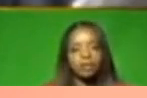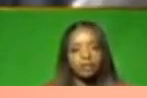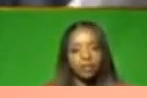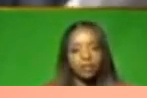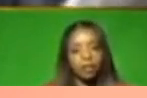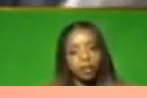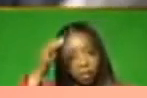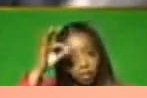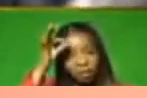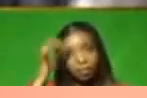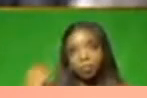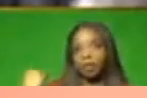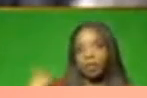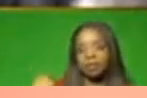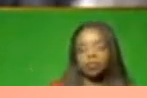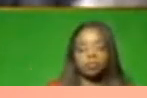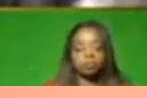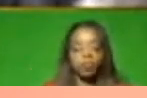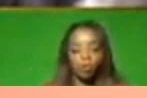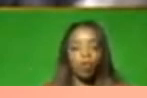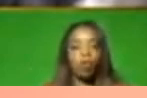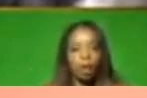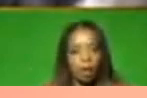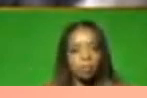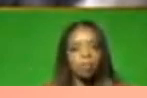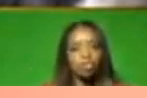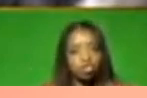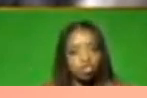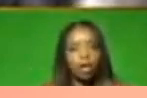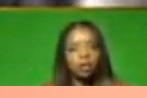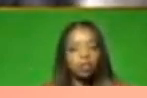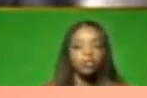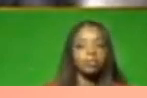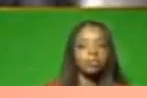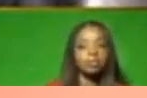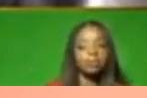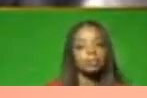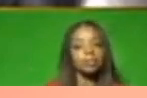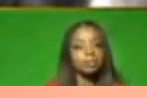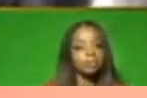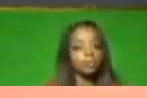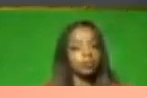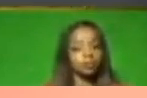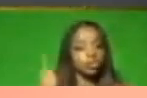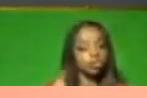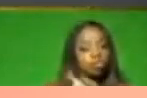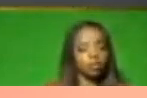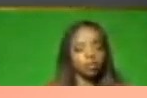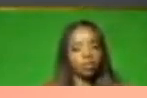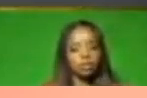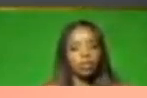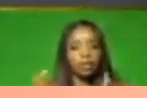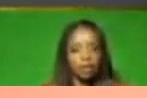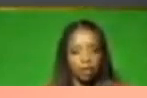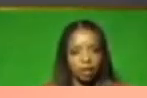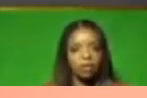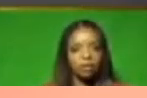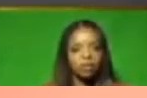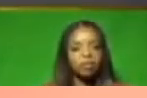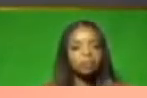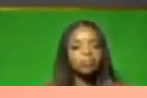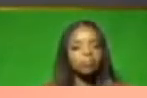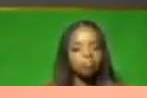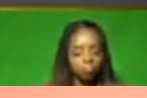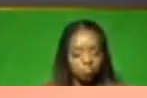were able to address the challenges of a number of our traditional leaders, including indunas,